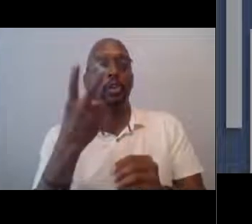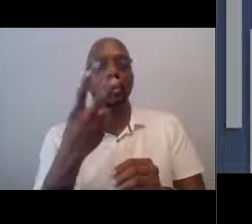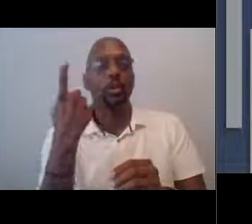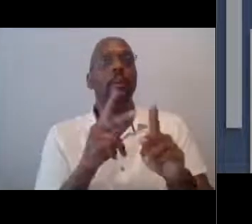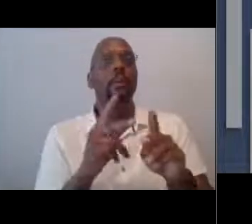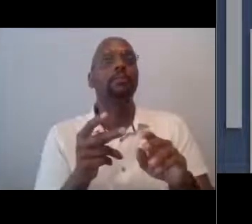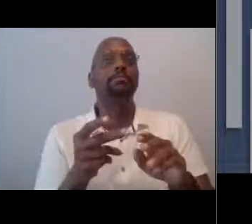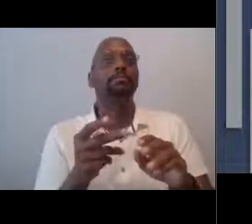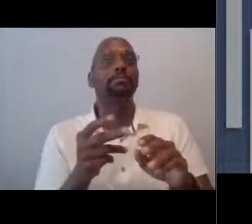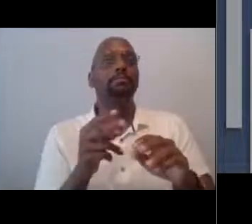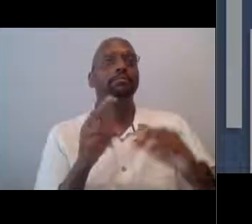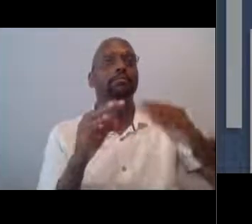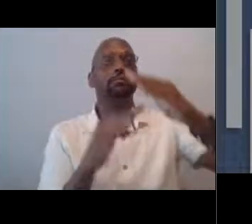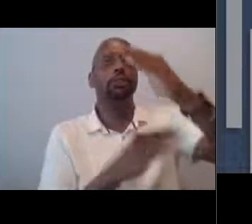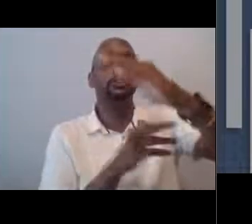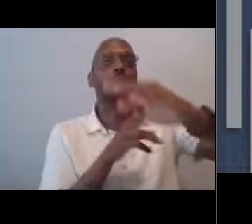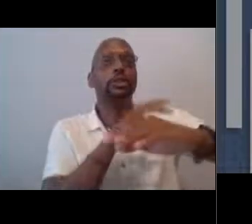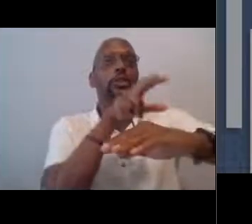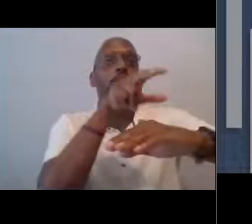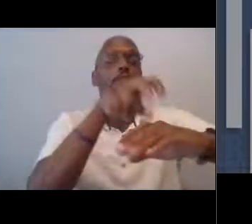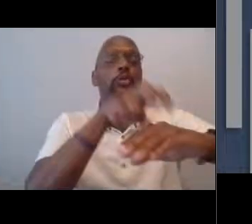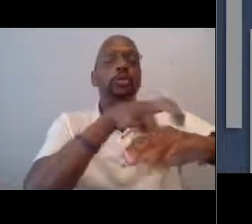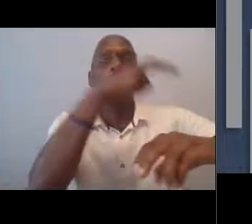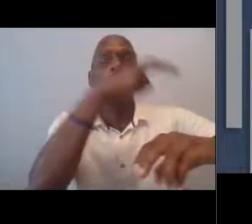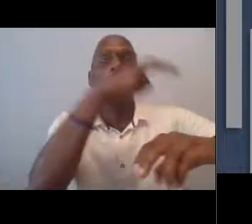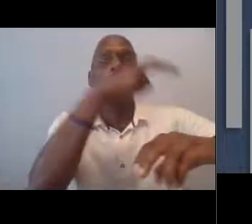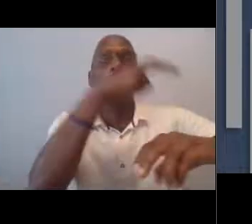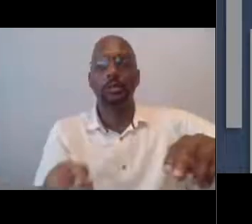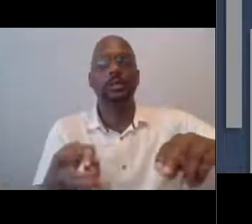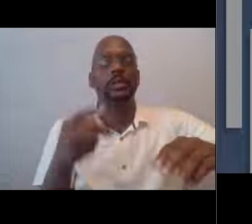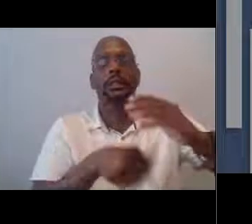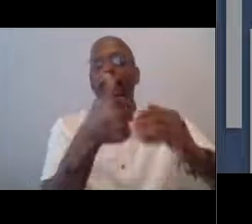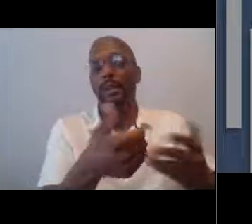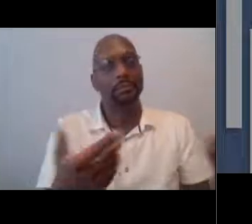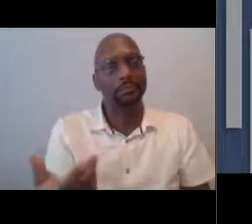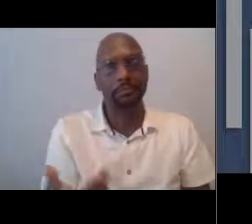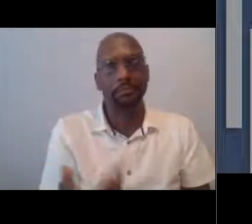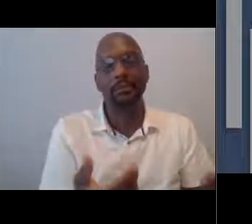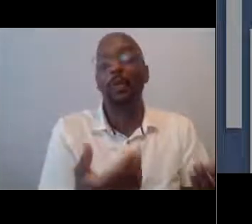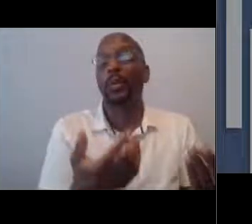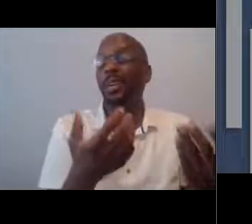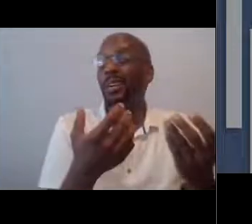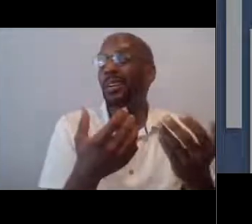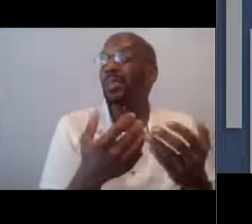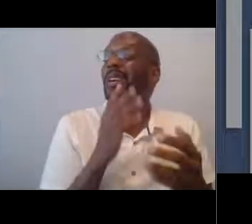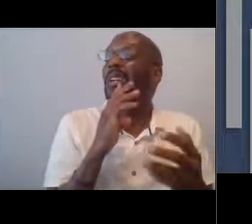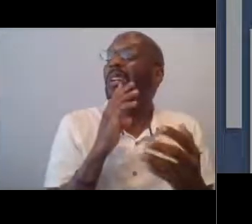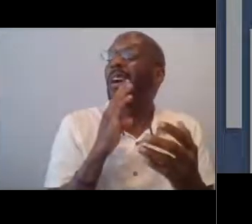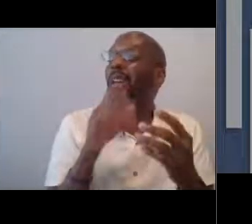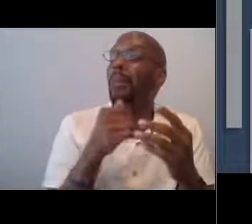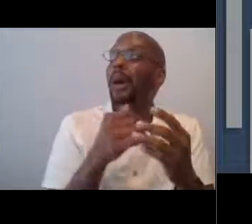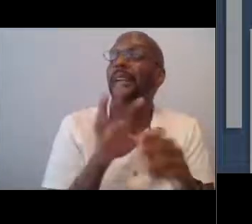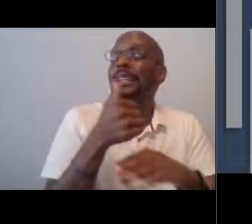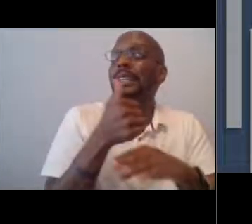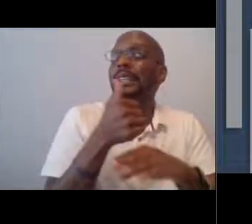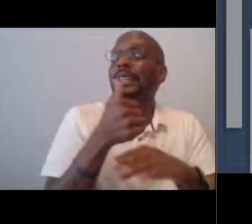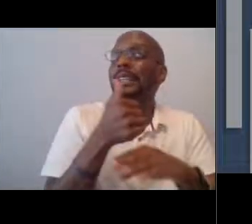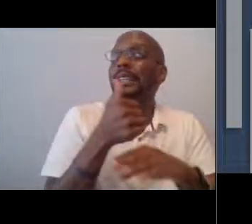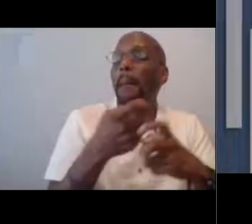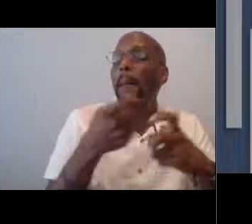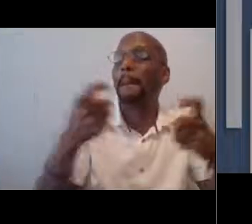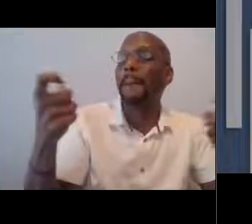on an effort to put a wired fence up, gone through the environmental process, and